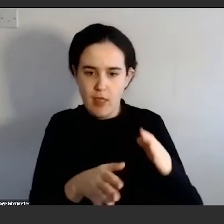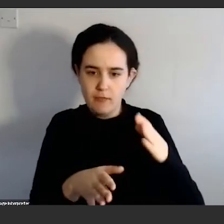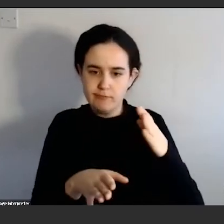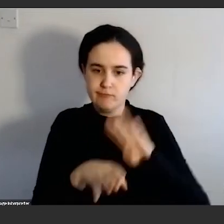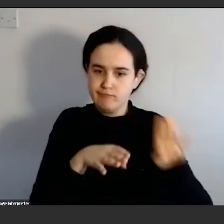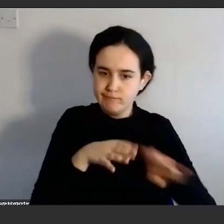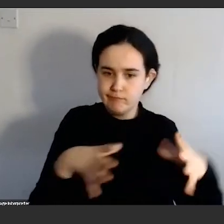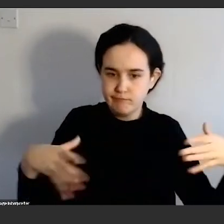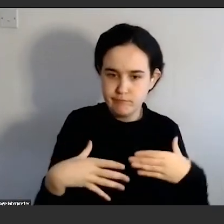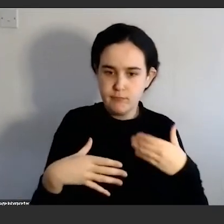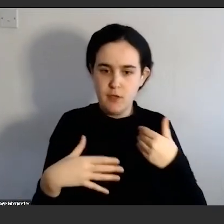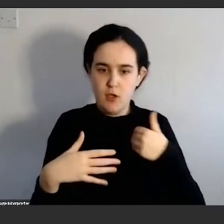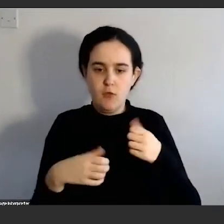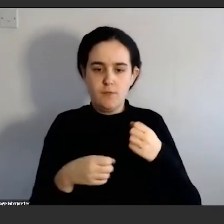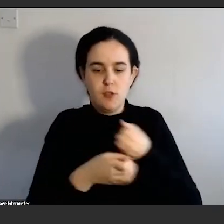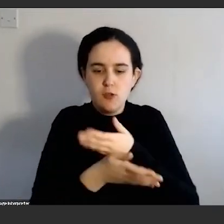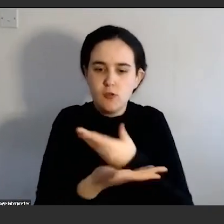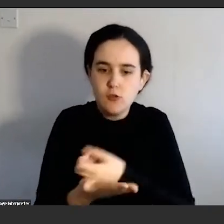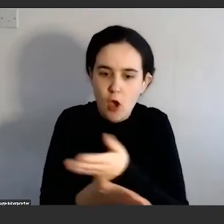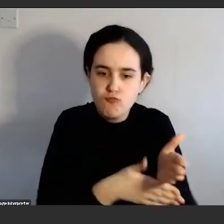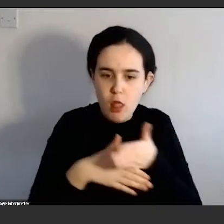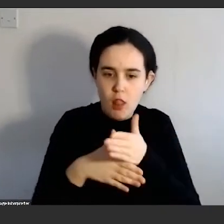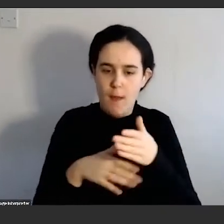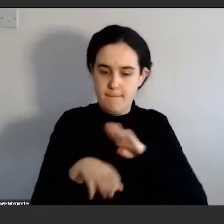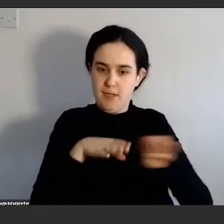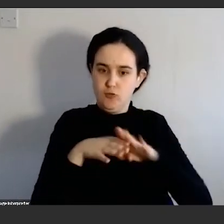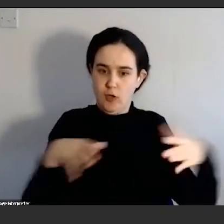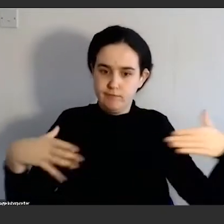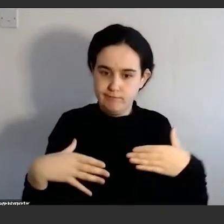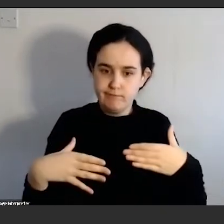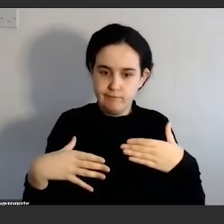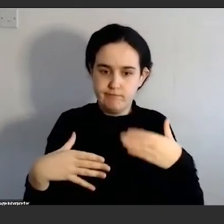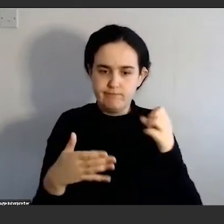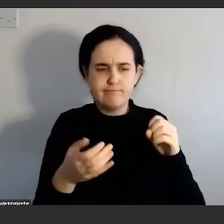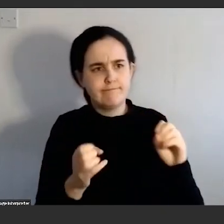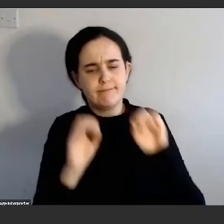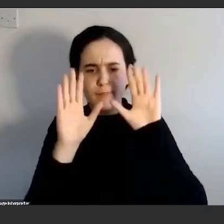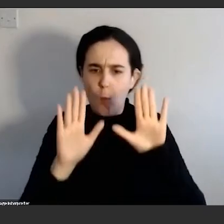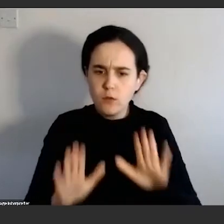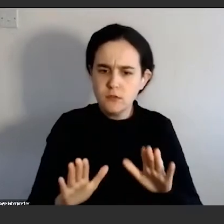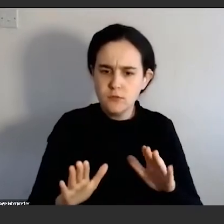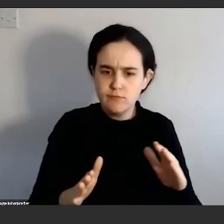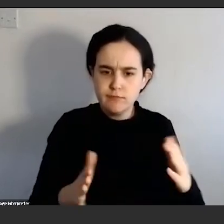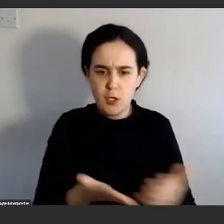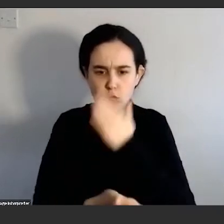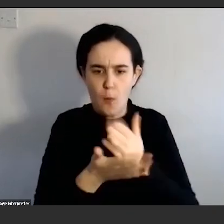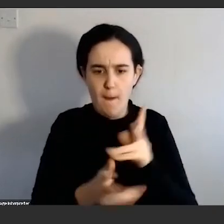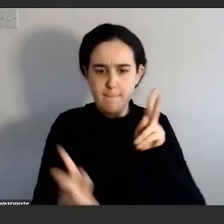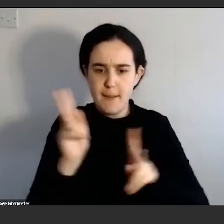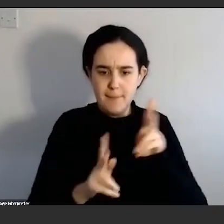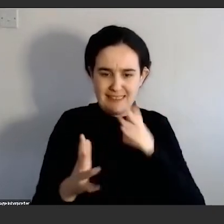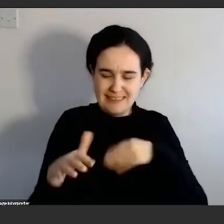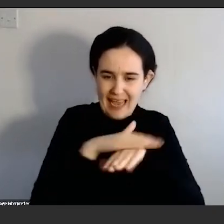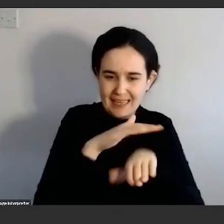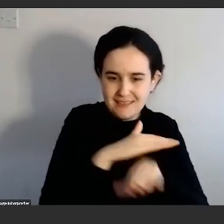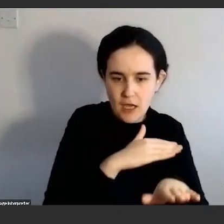need access to general healthcare. All disabled people need that. But many disabled people need specific healthcare related to